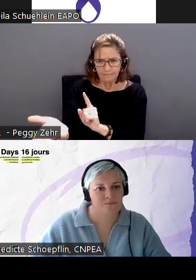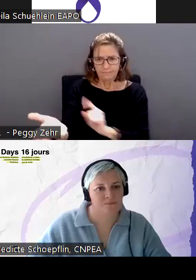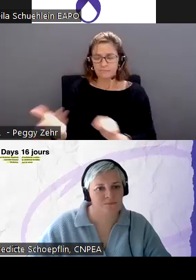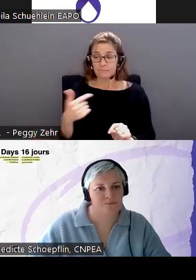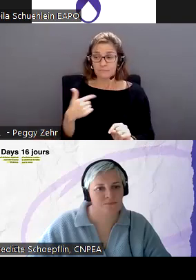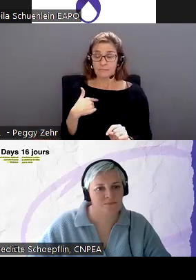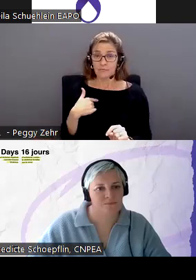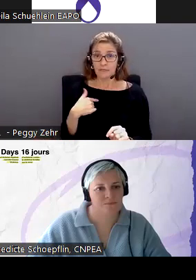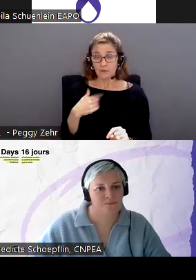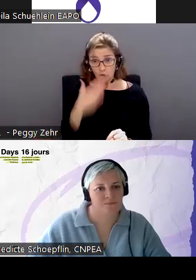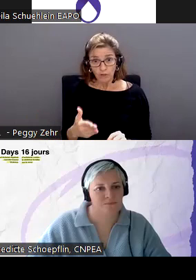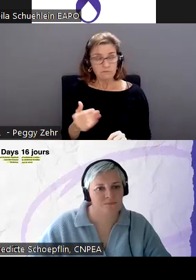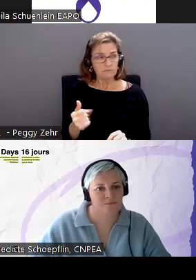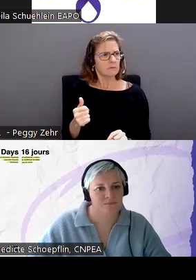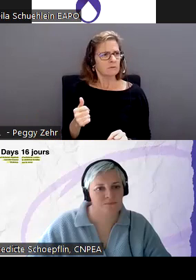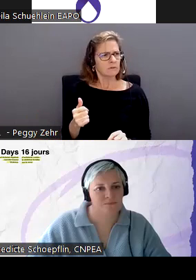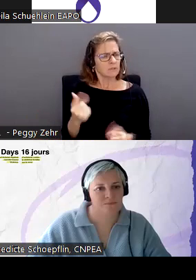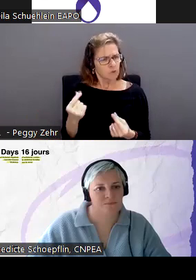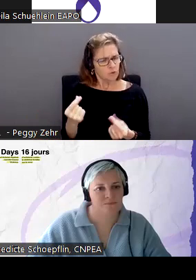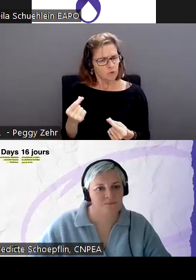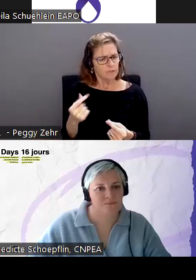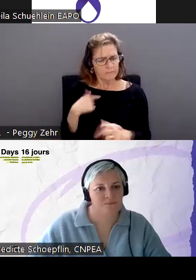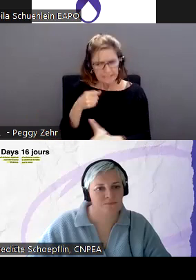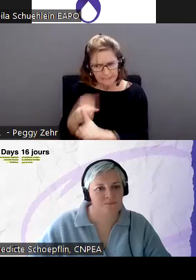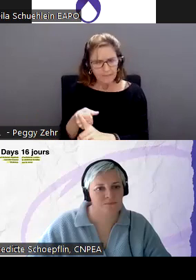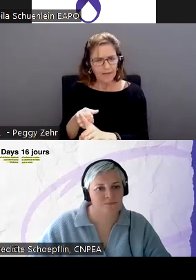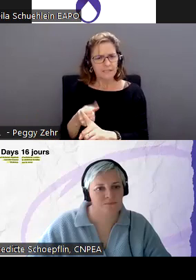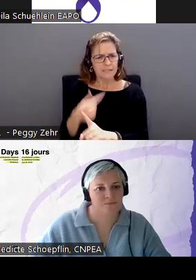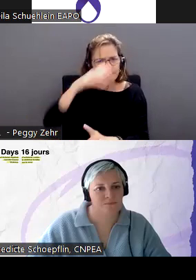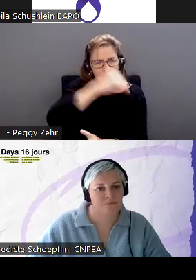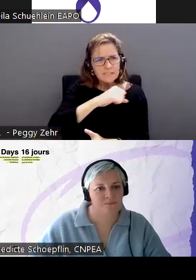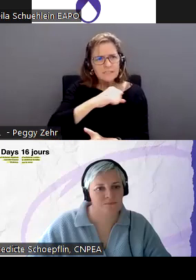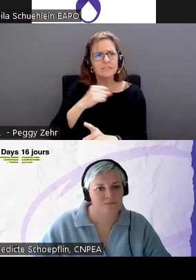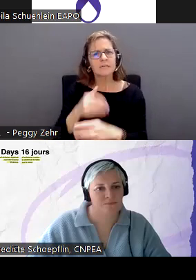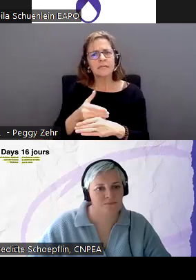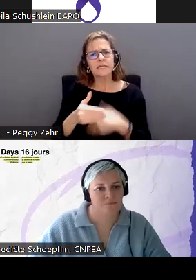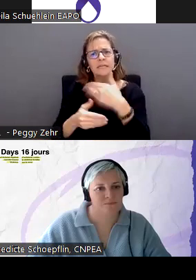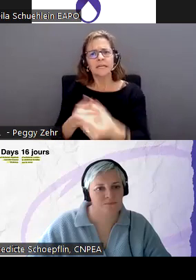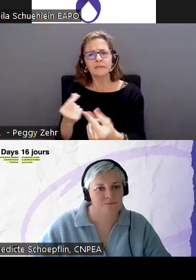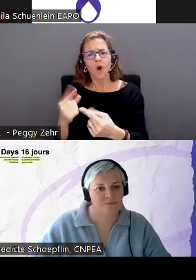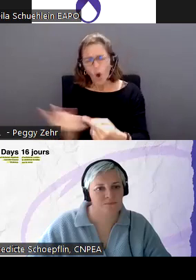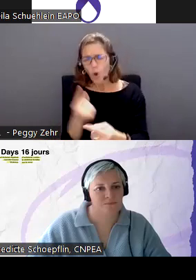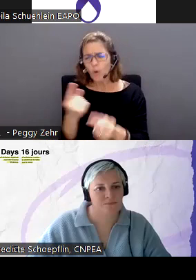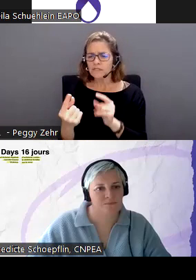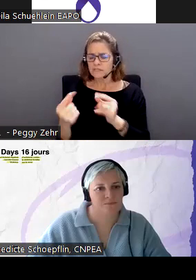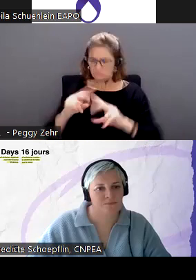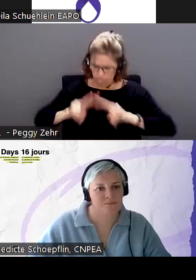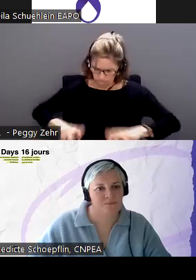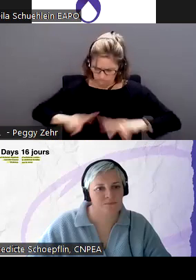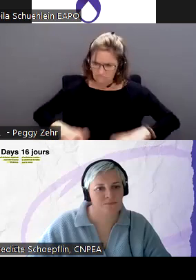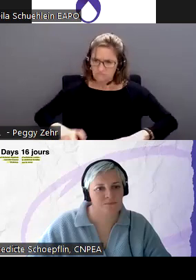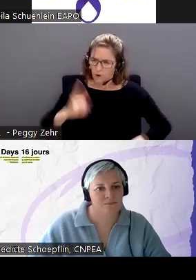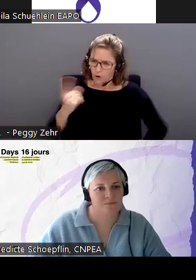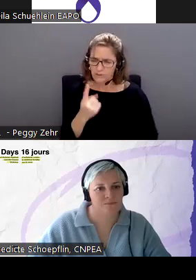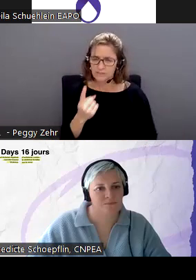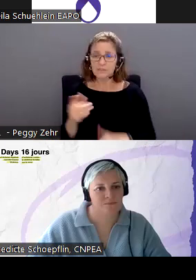how did that go? What was my impact? What could I do differently next time? In the Missing and Murdered Indigenous Women